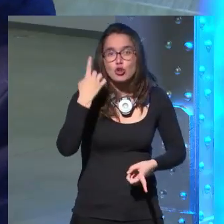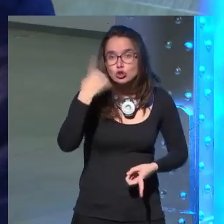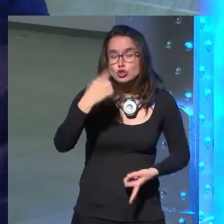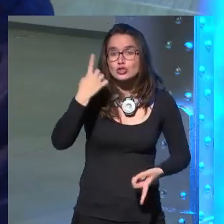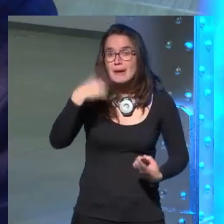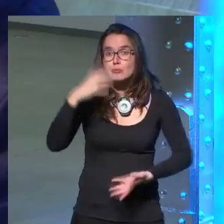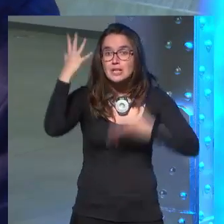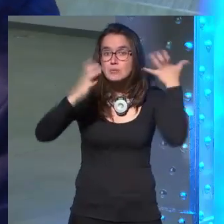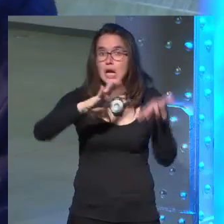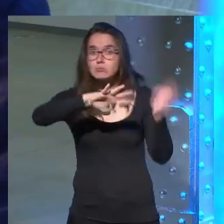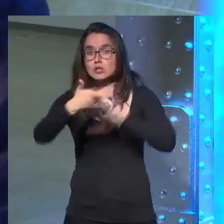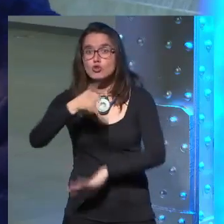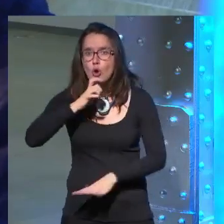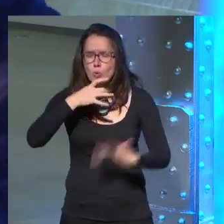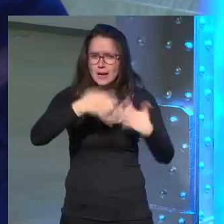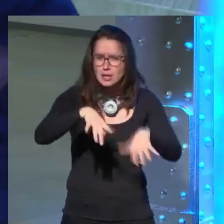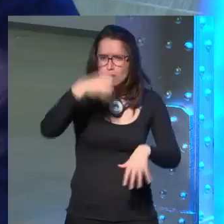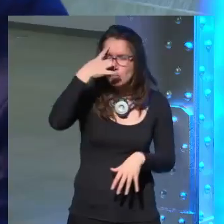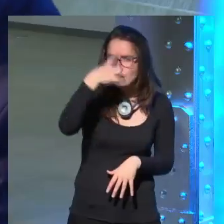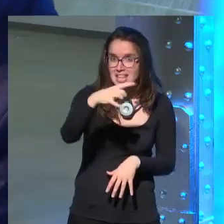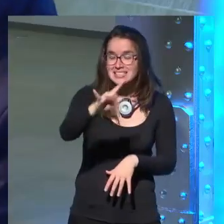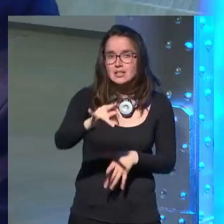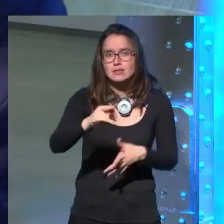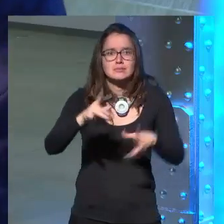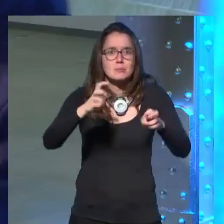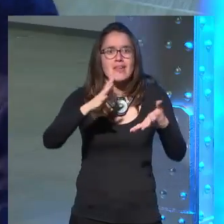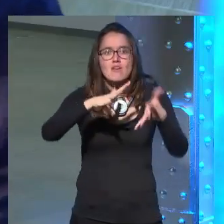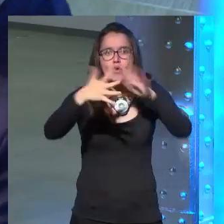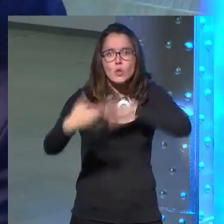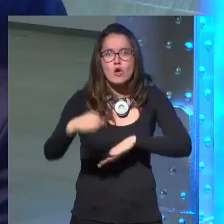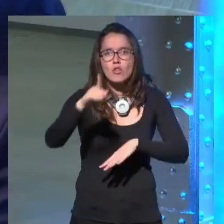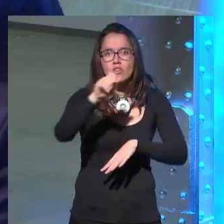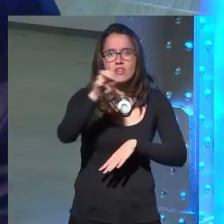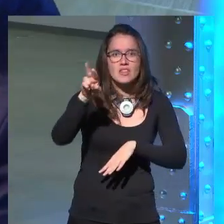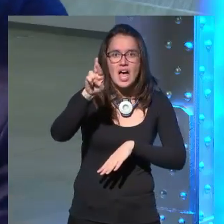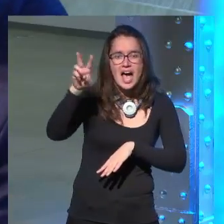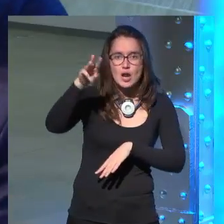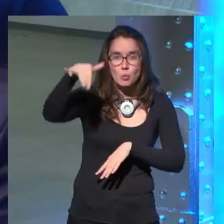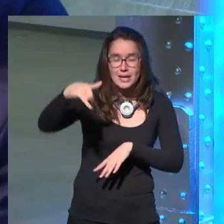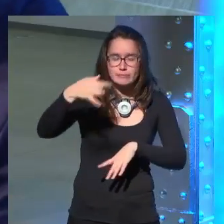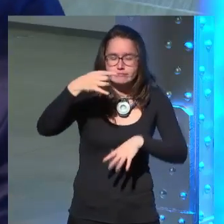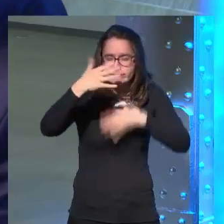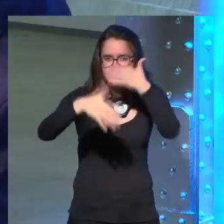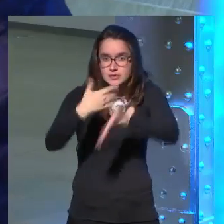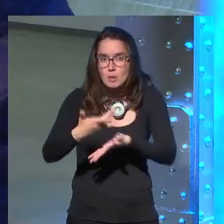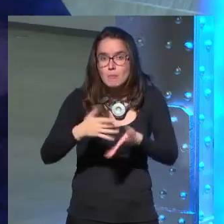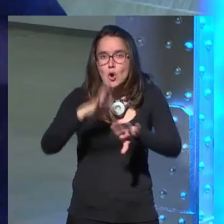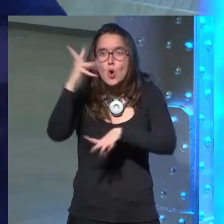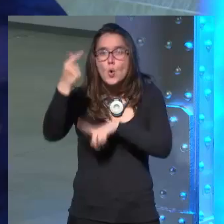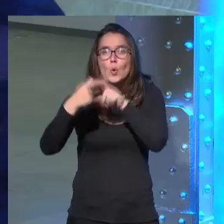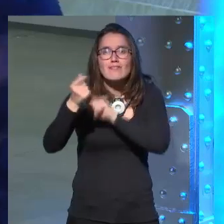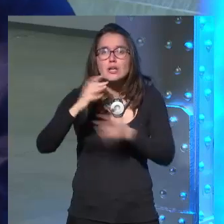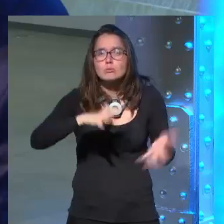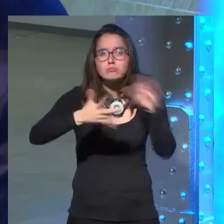It's, you know, it's evolution, and Darwin has explained that. What we don't know is how the universe evolved.